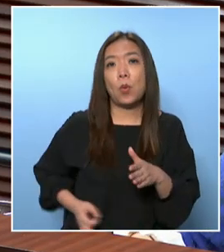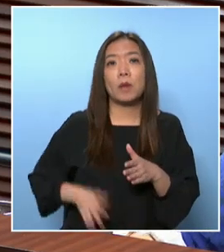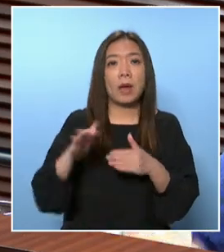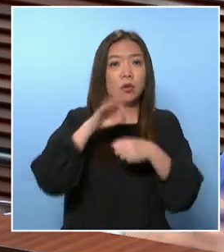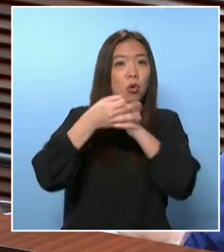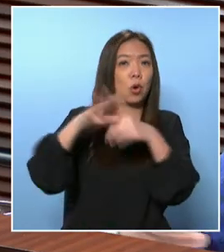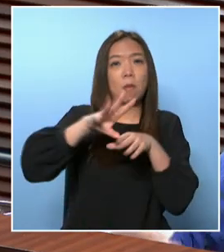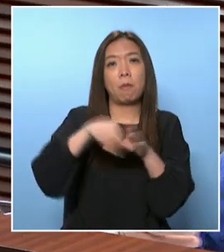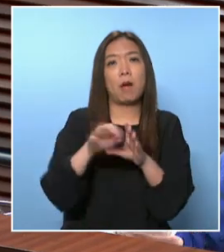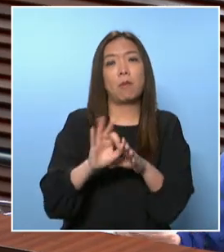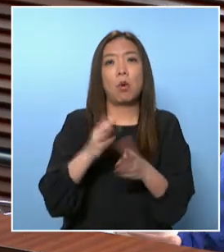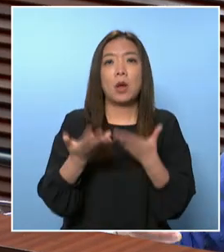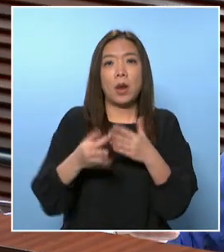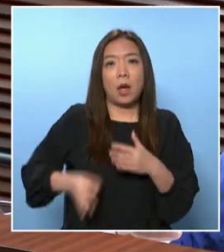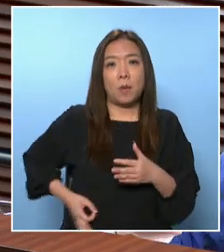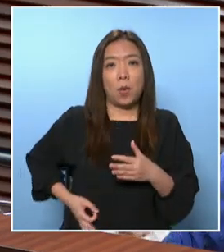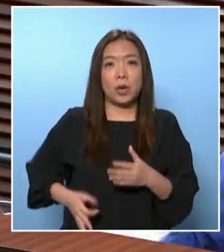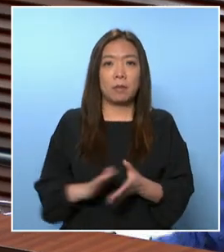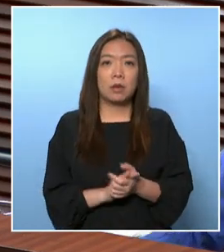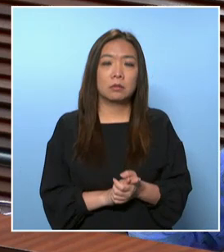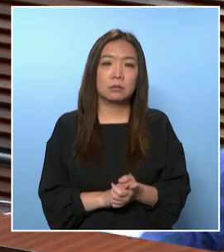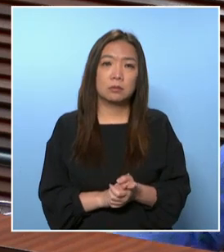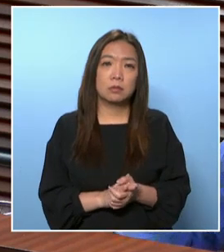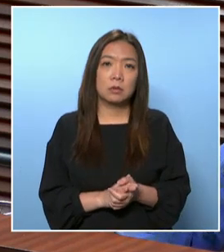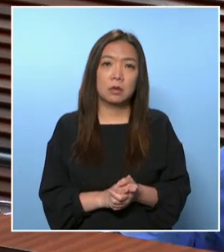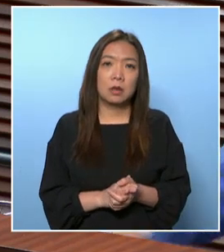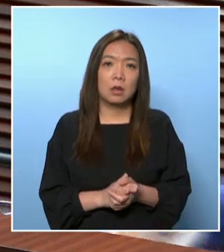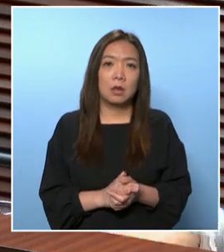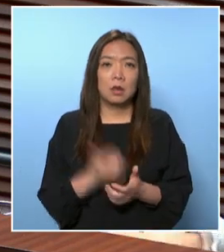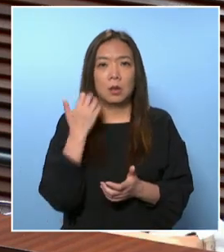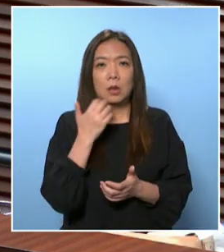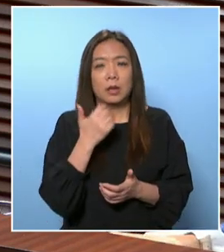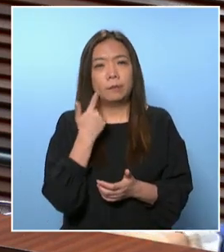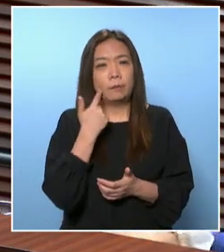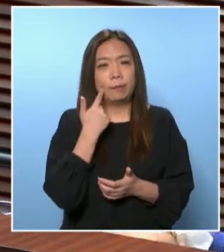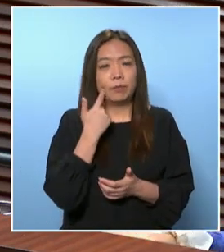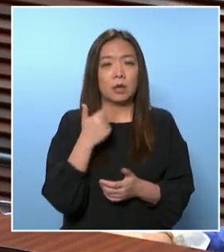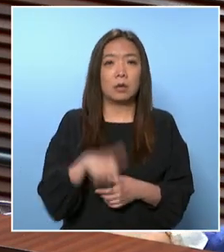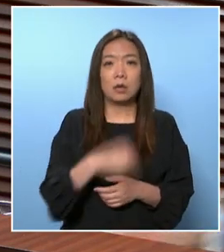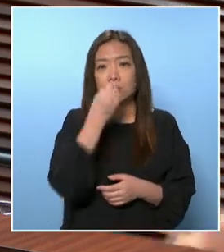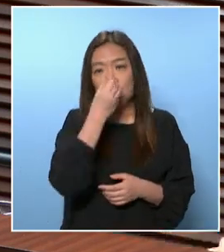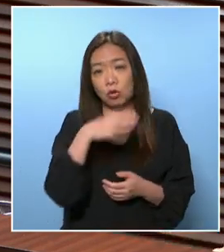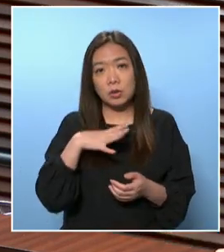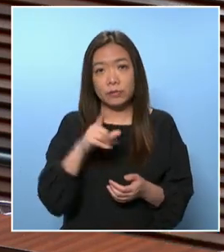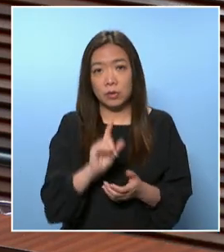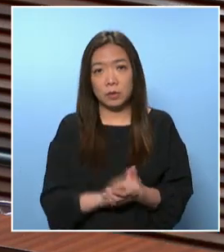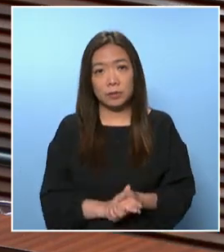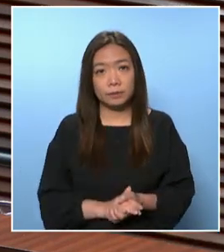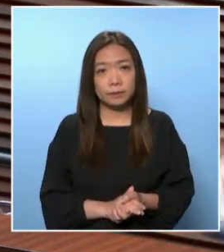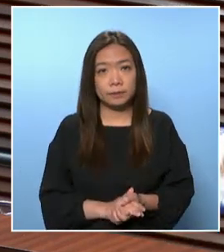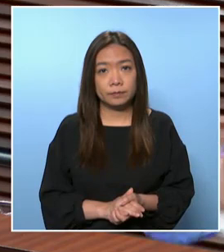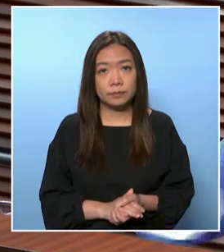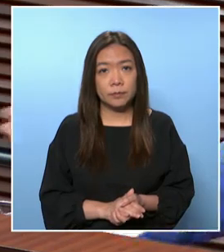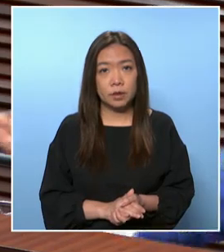the medical care in Hong Kong because the insurance package doesn't cover their presence in overseas countries. What about in